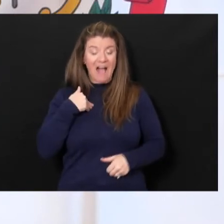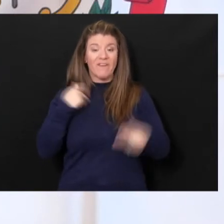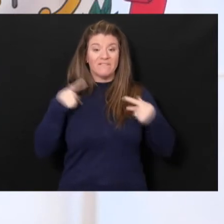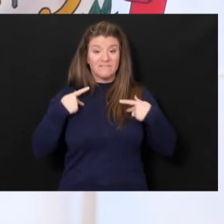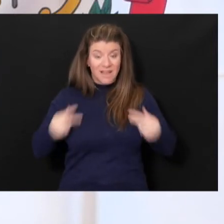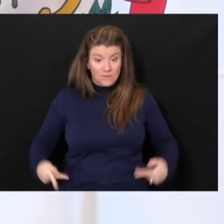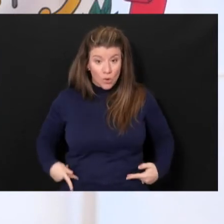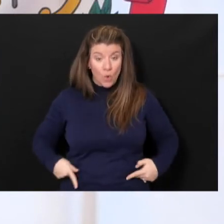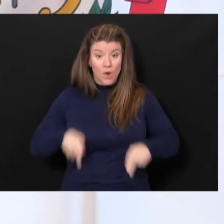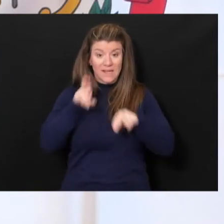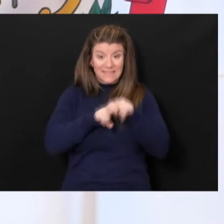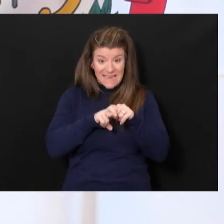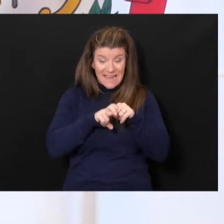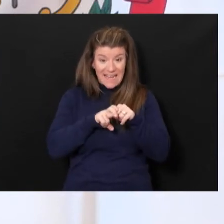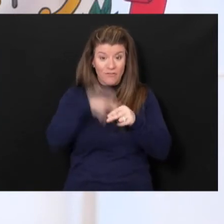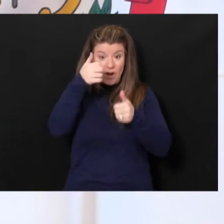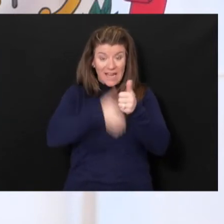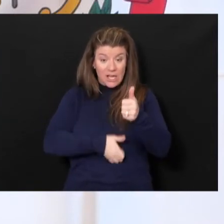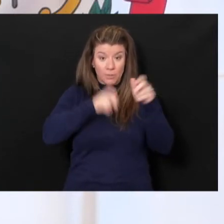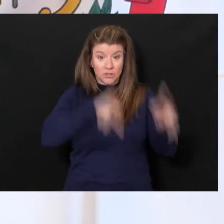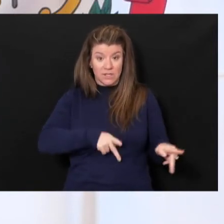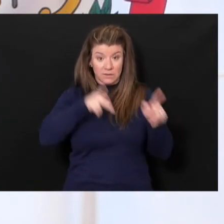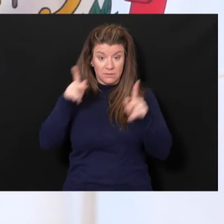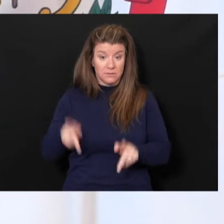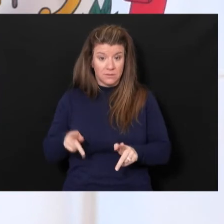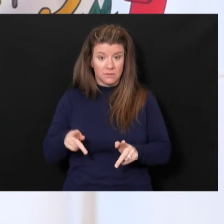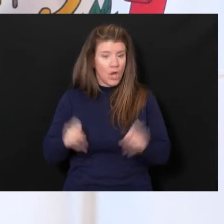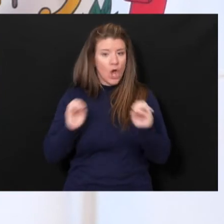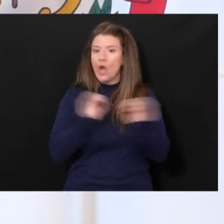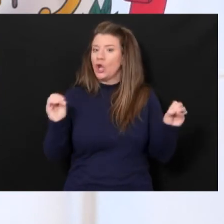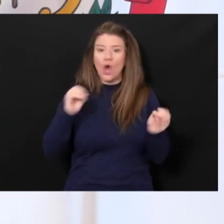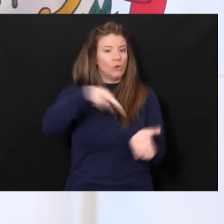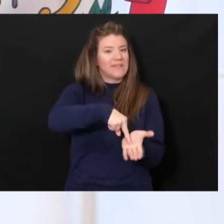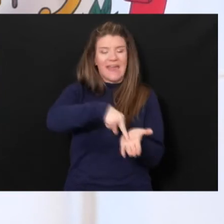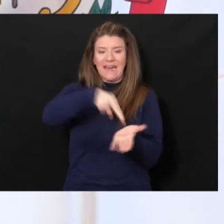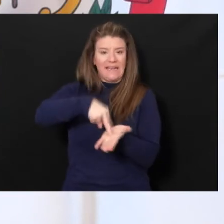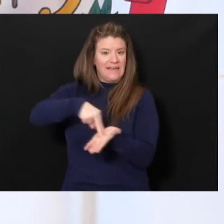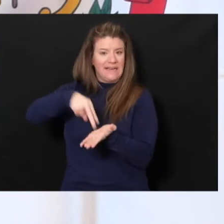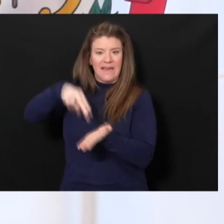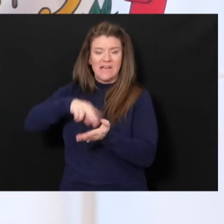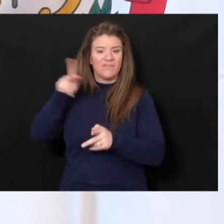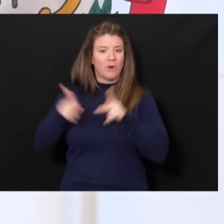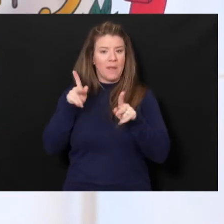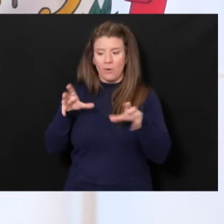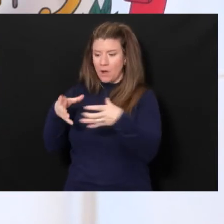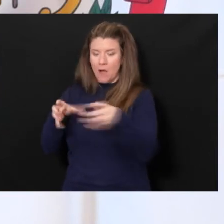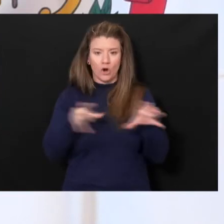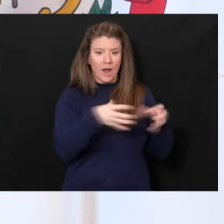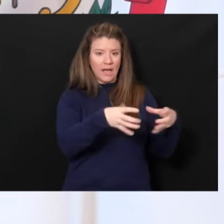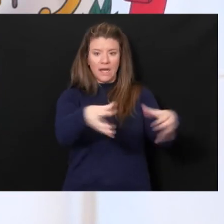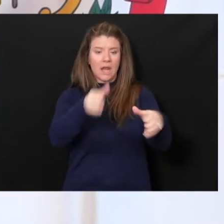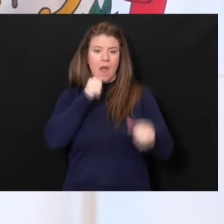seating for every patron. No standing room for people to congregate will be allowed.